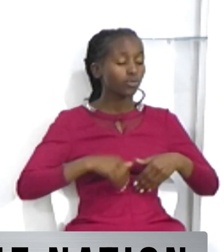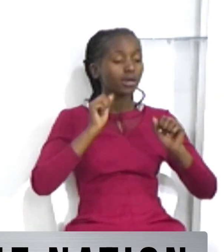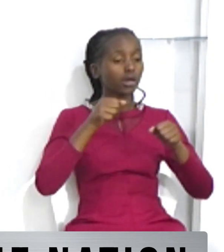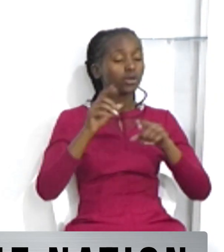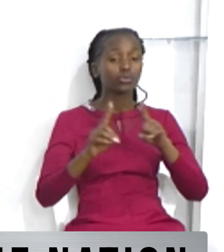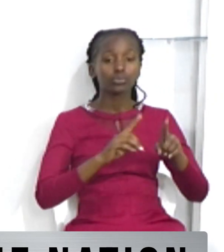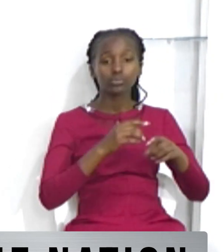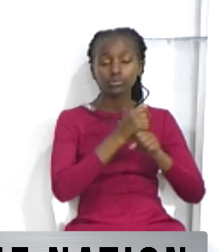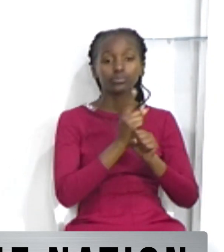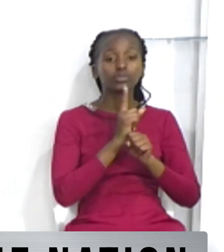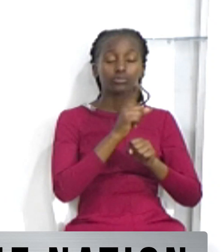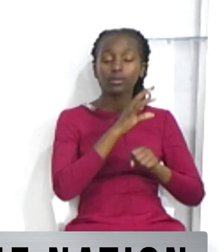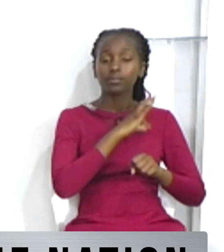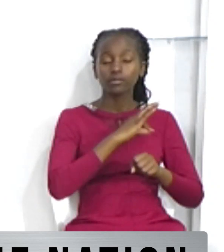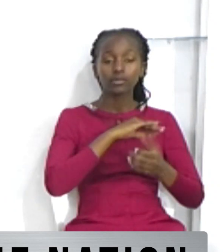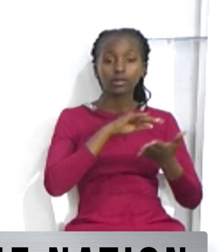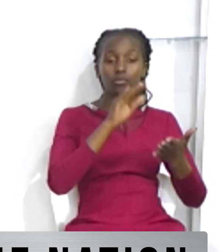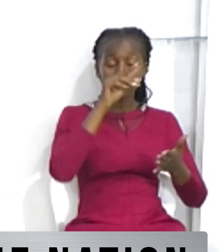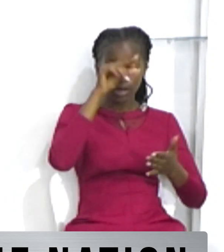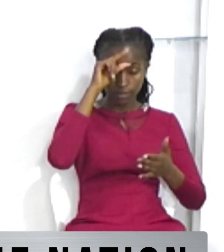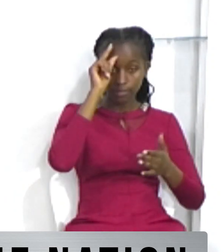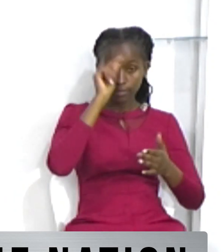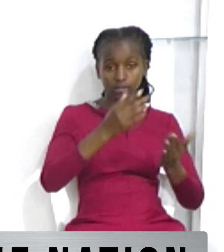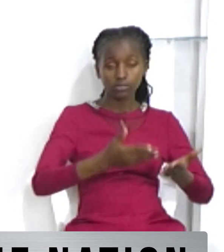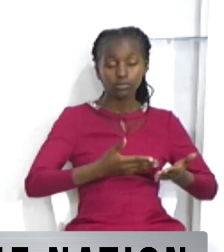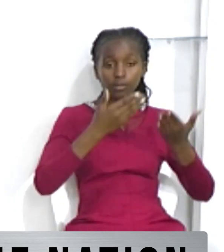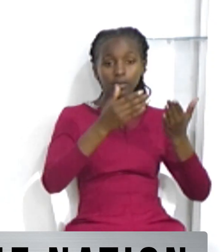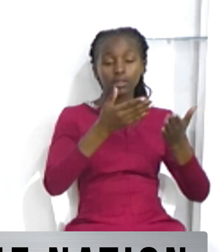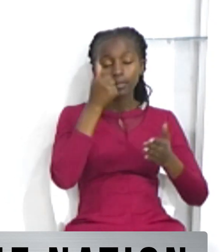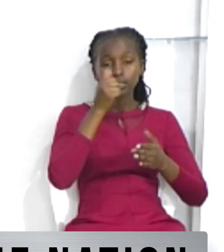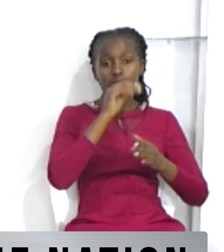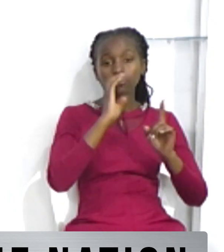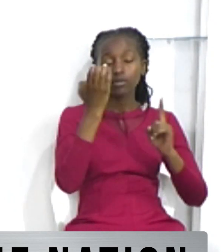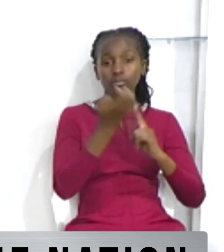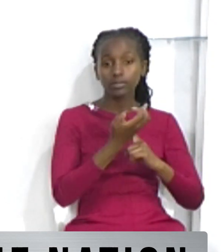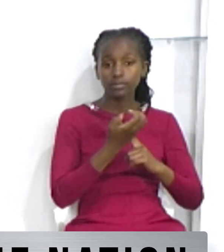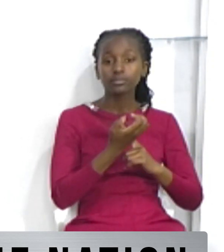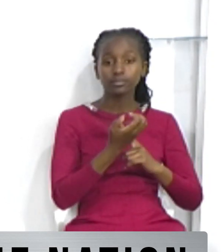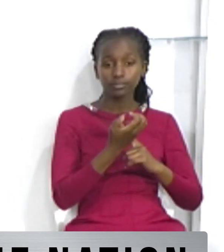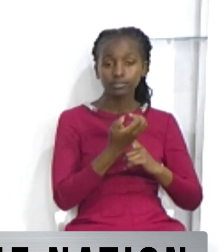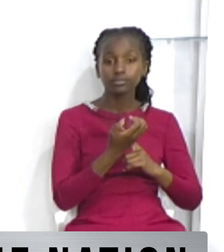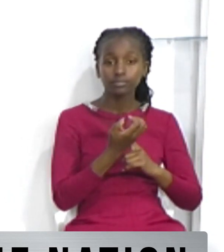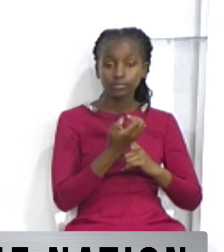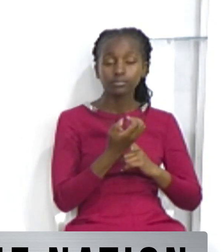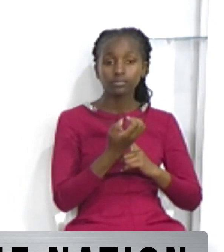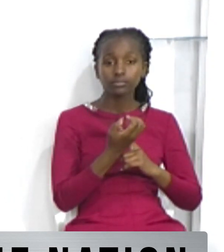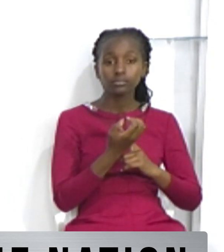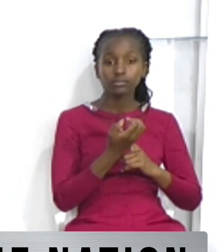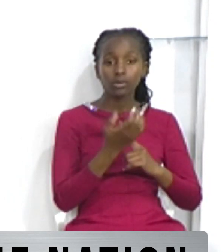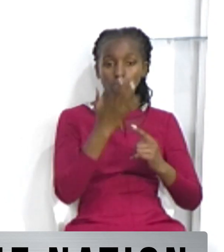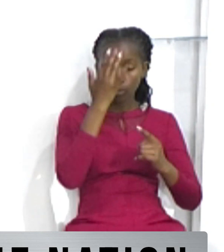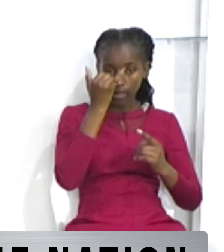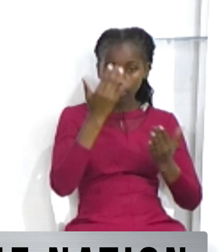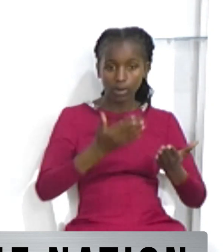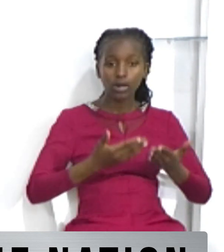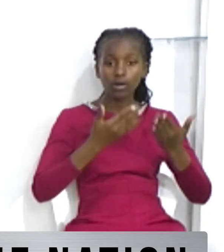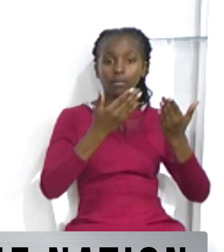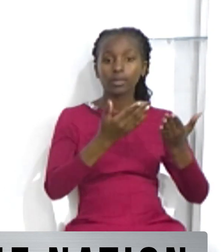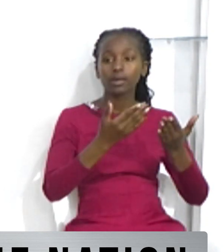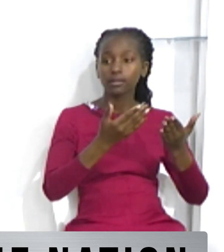do. Yes. The government should provide enabling environment by Well said. giving internet,